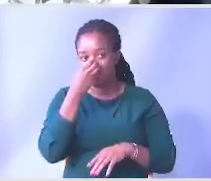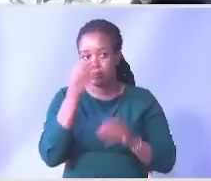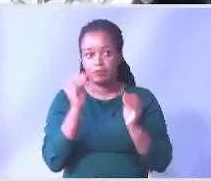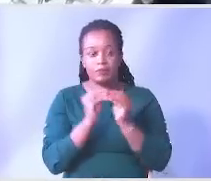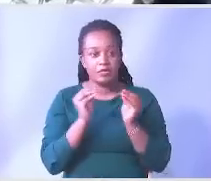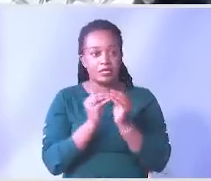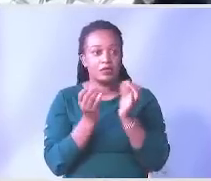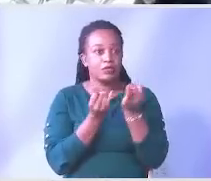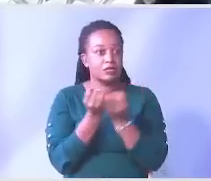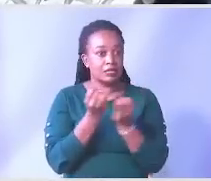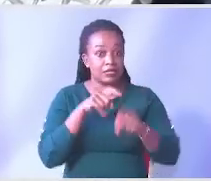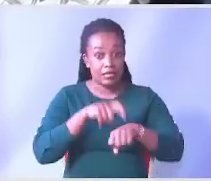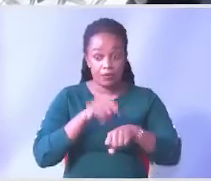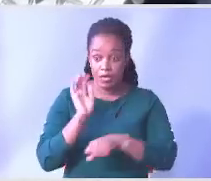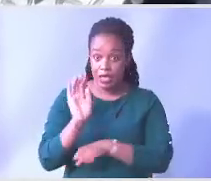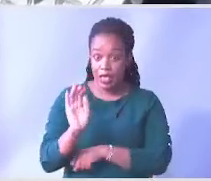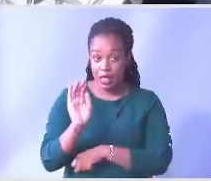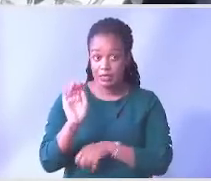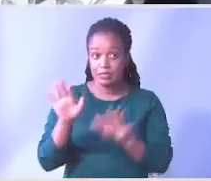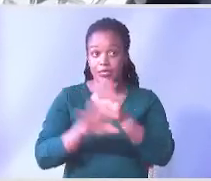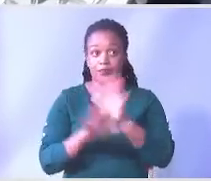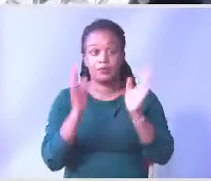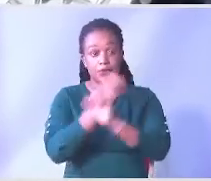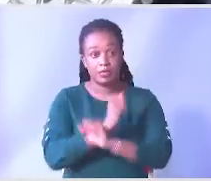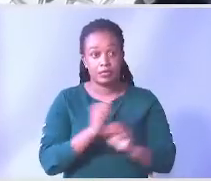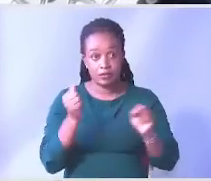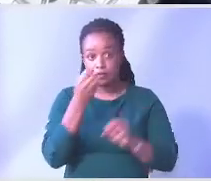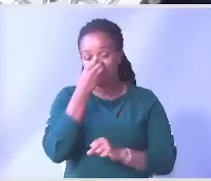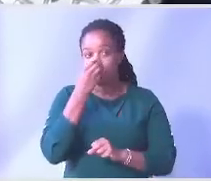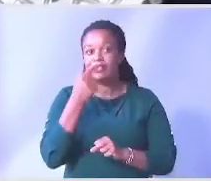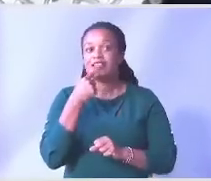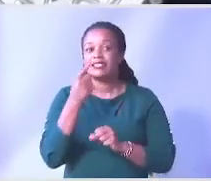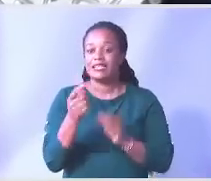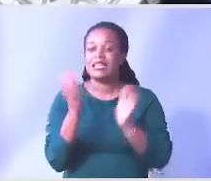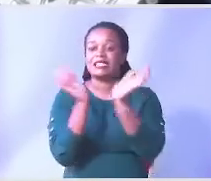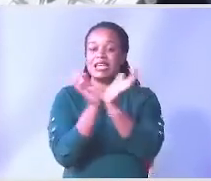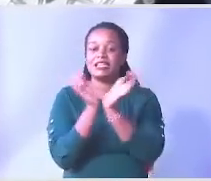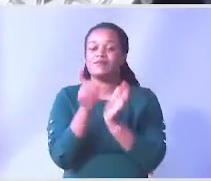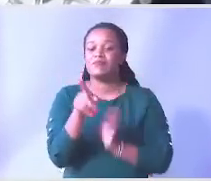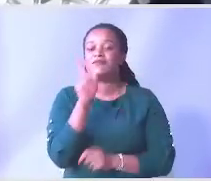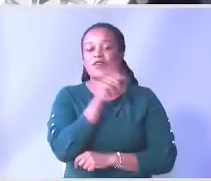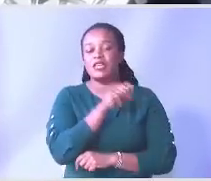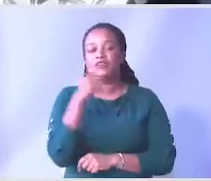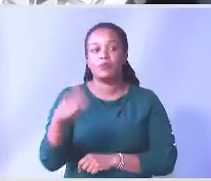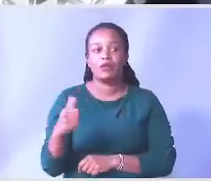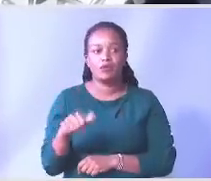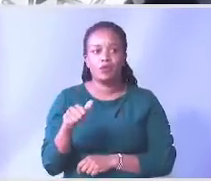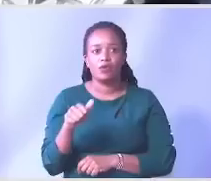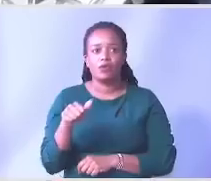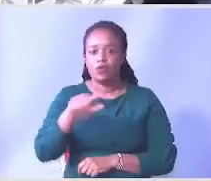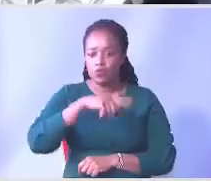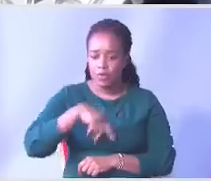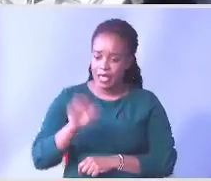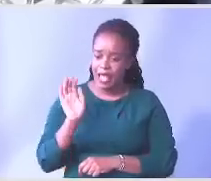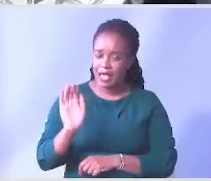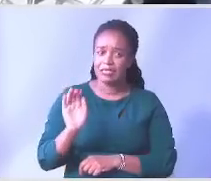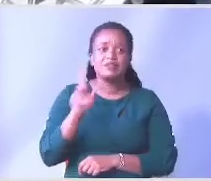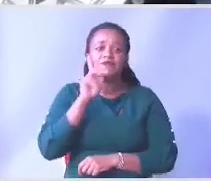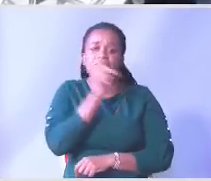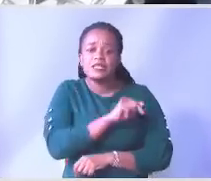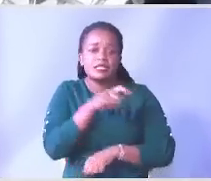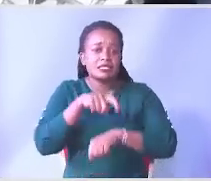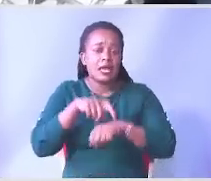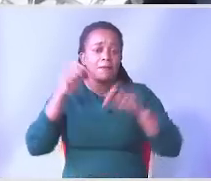we decided to ask for Deputy President, they decided to tell us that the stadium is not complete. So our question is, was it complete during Mashujaa